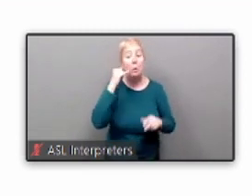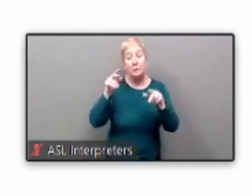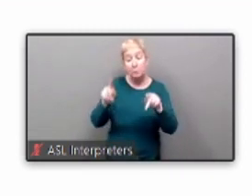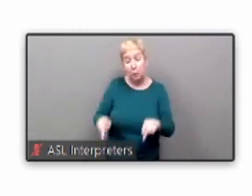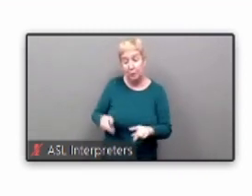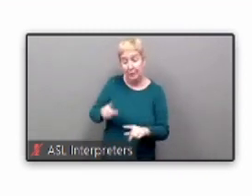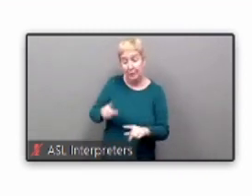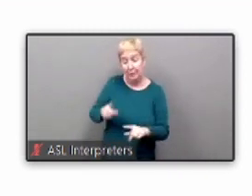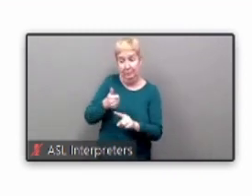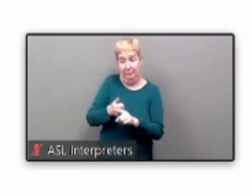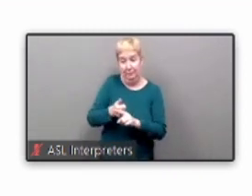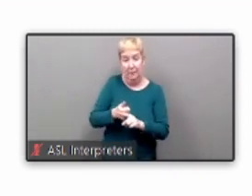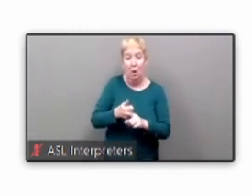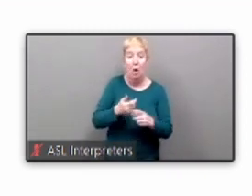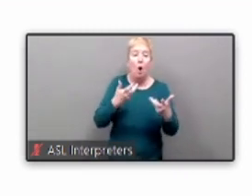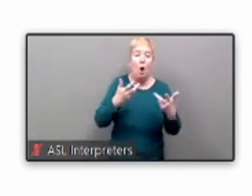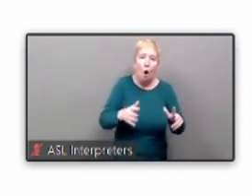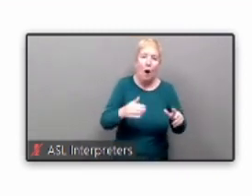recent previous